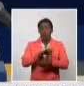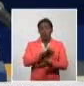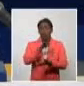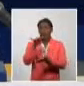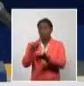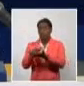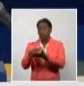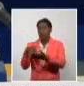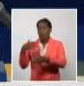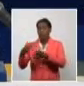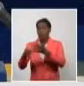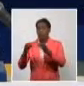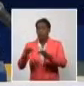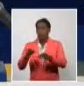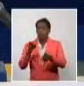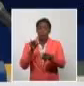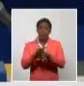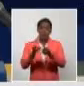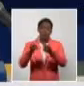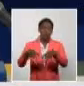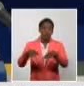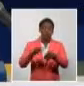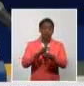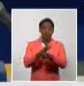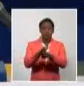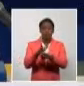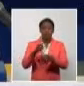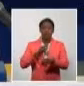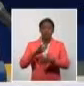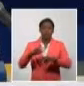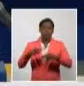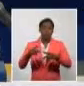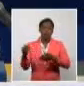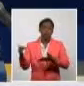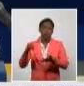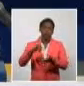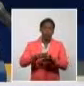cases, 30% were male. Nonetheless, of the